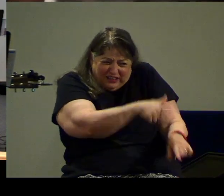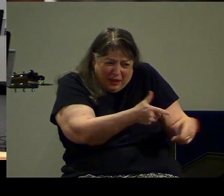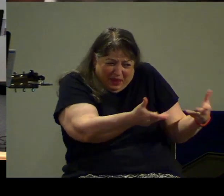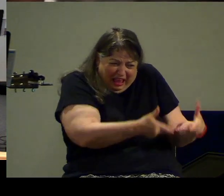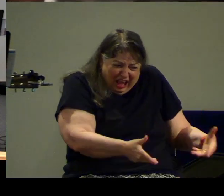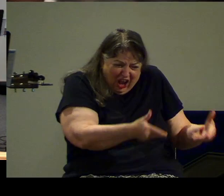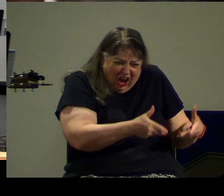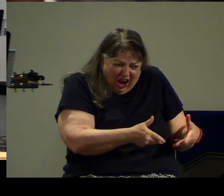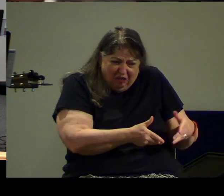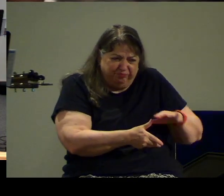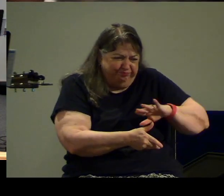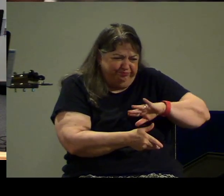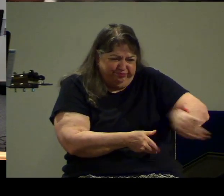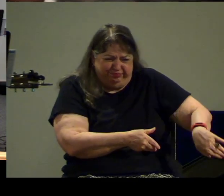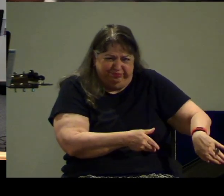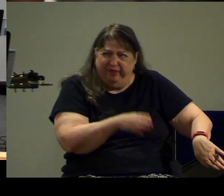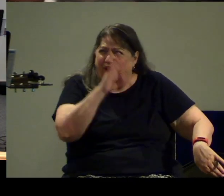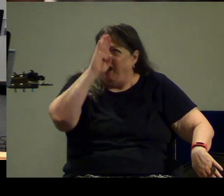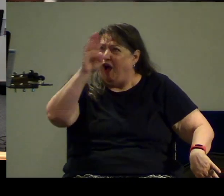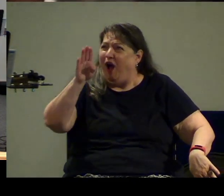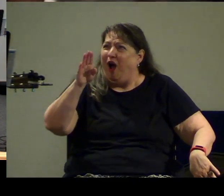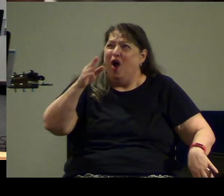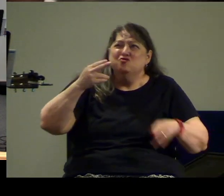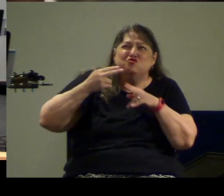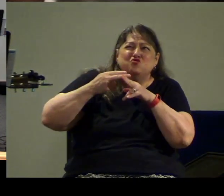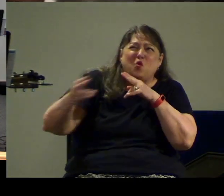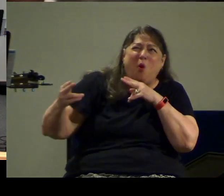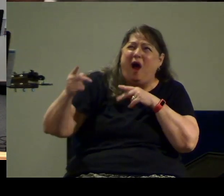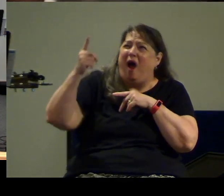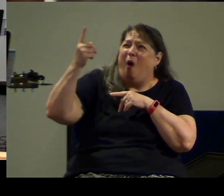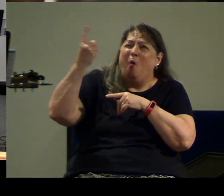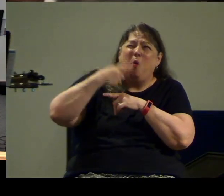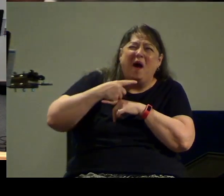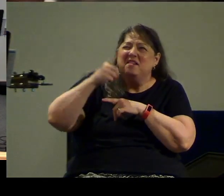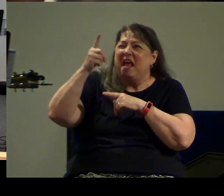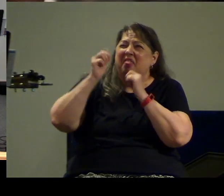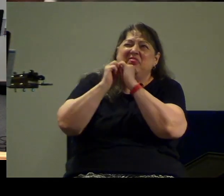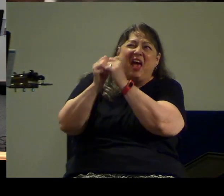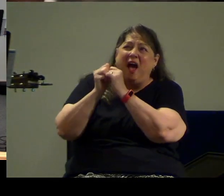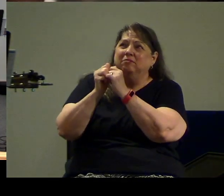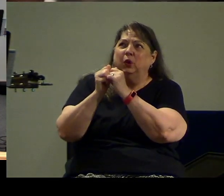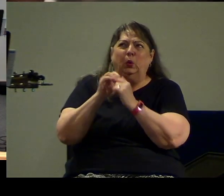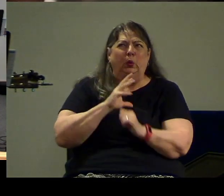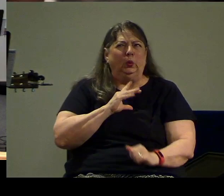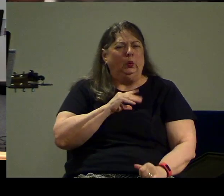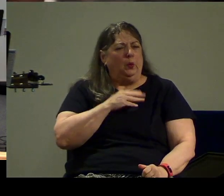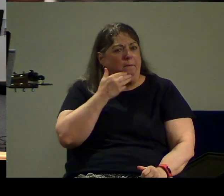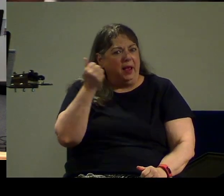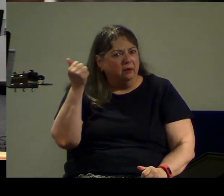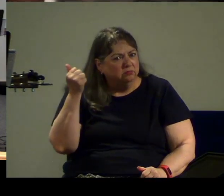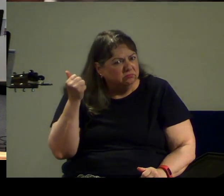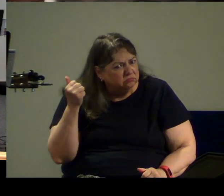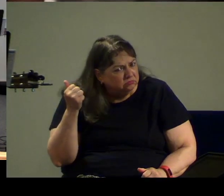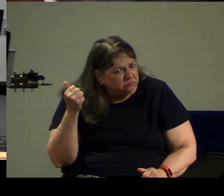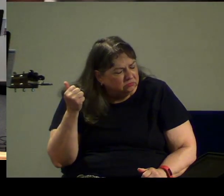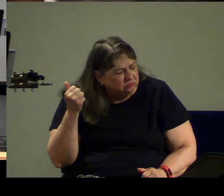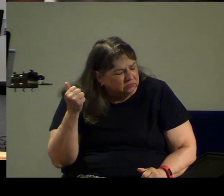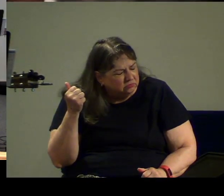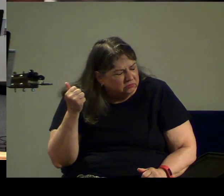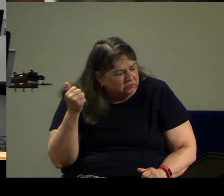day in His presence than it is to spend a lifetime, an eternity, anywhere else. And so I